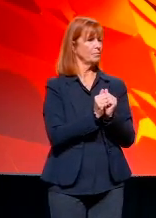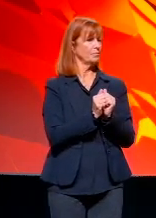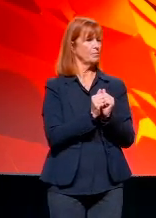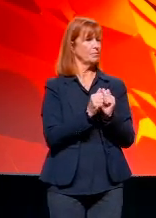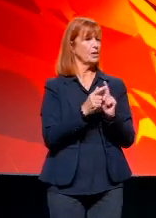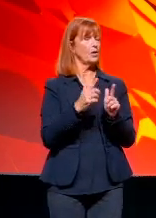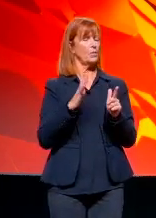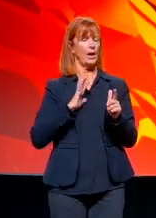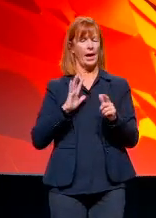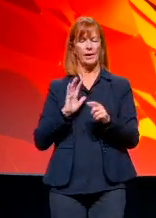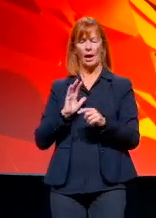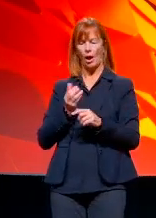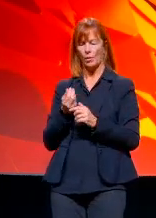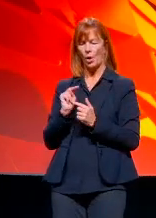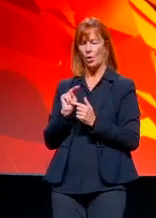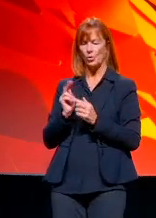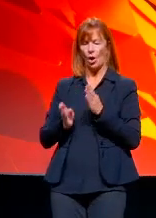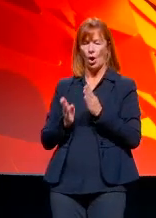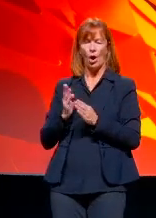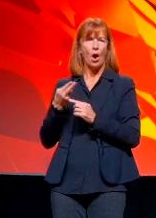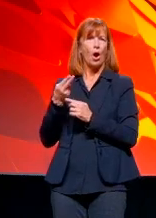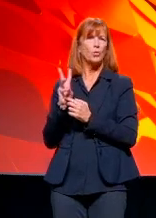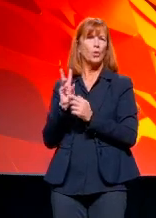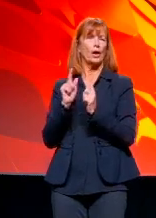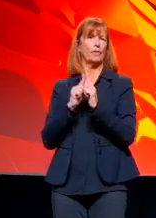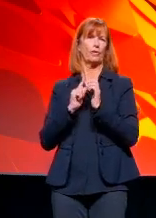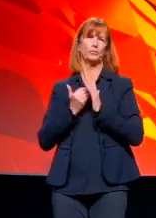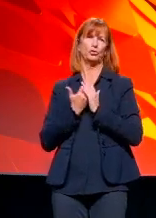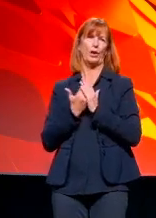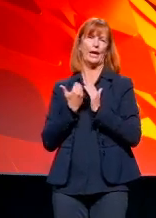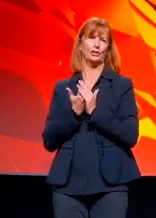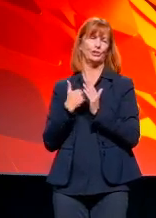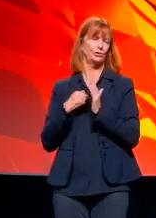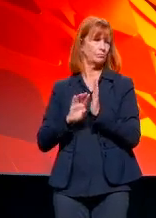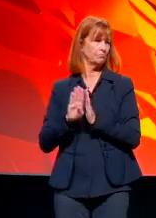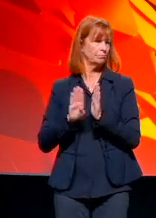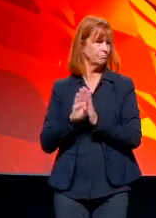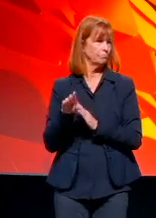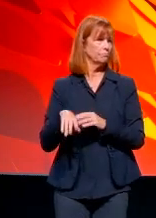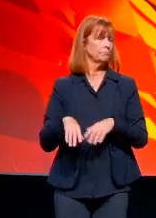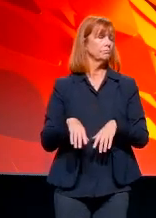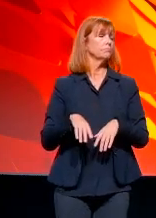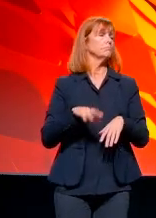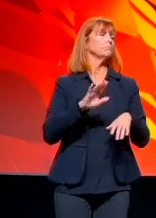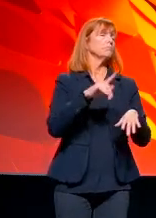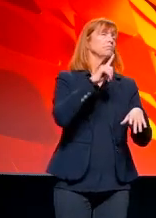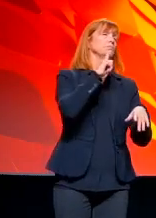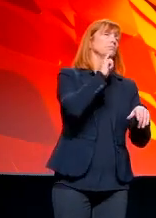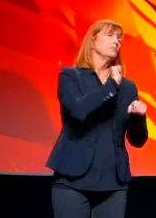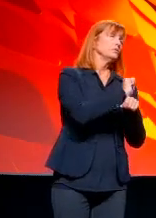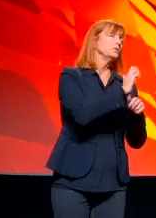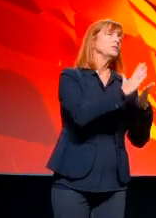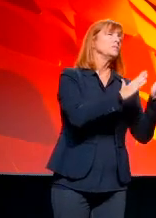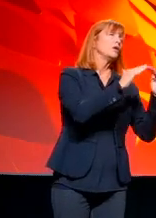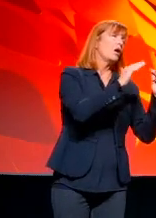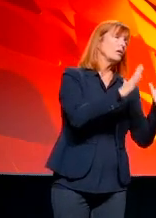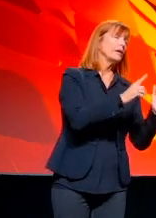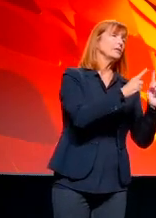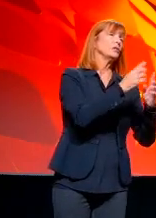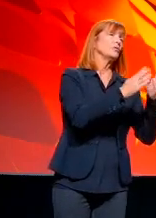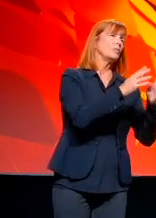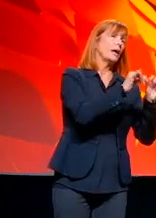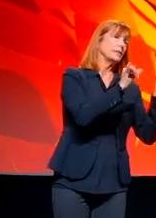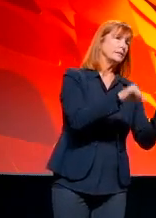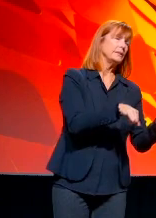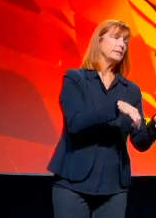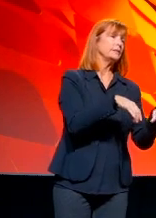robotic hardware from scratch, right? So, but rather that our goal is to work with partners and colleagues from the robotics ecosystem